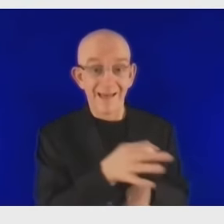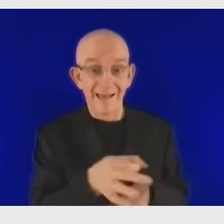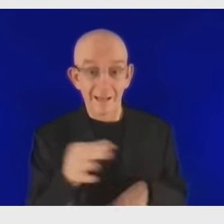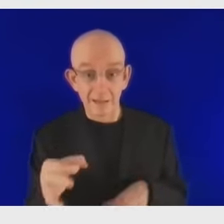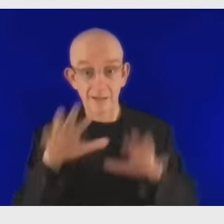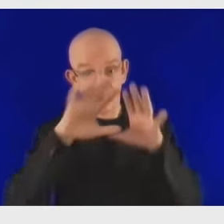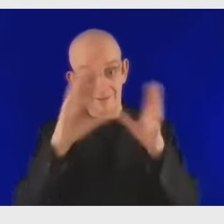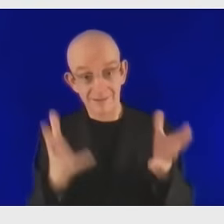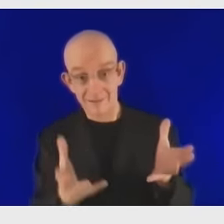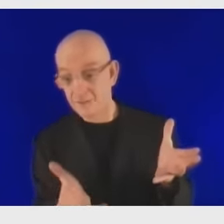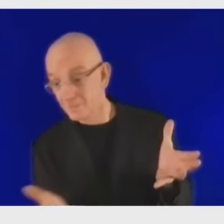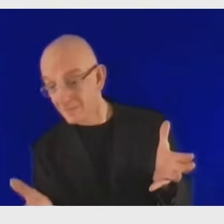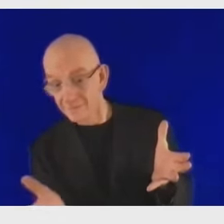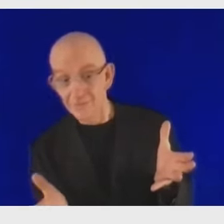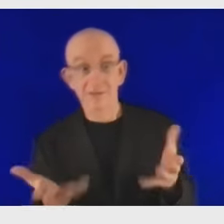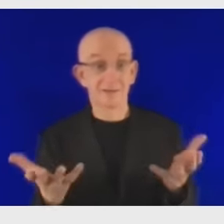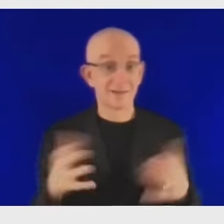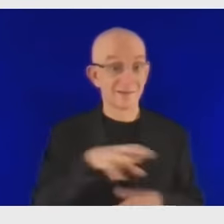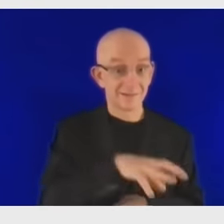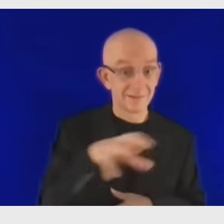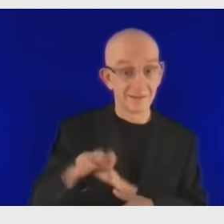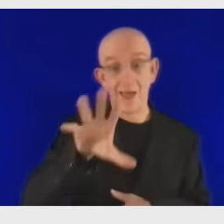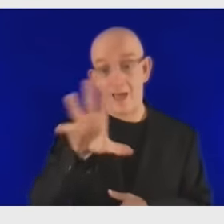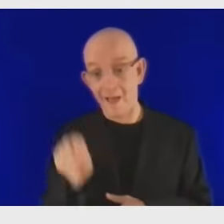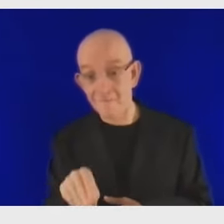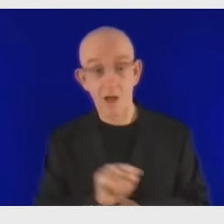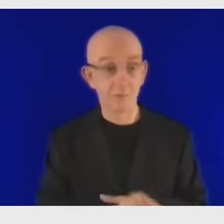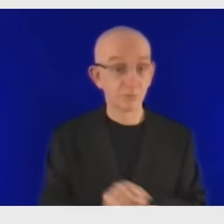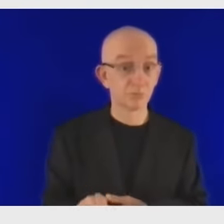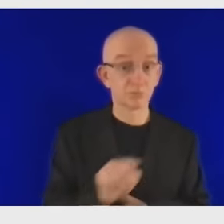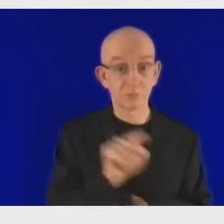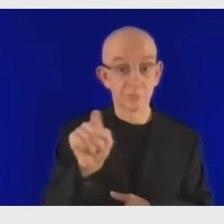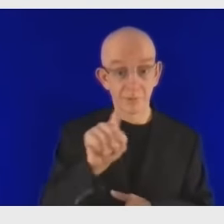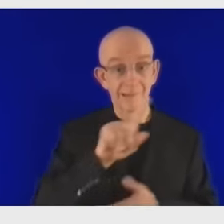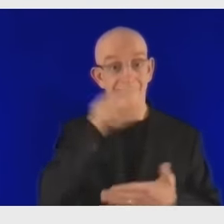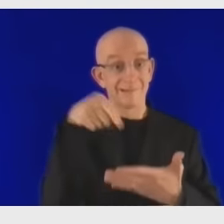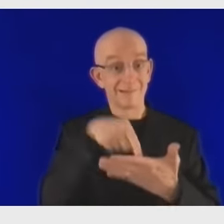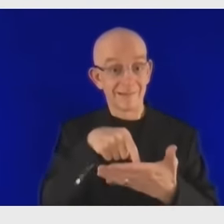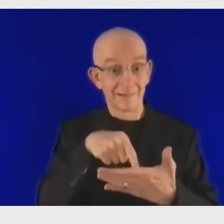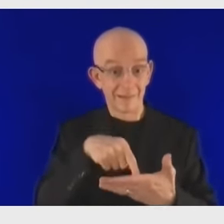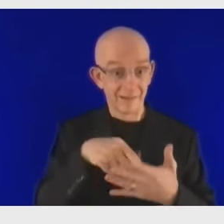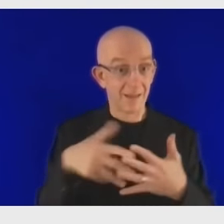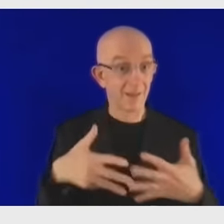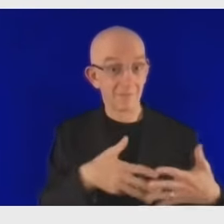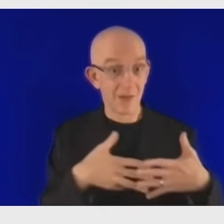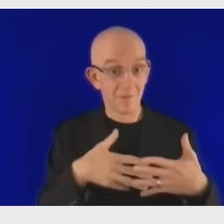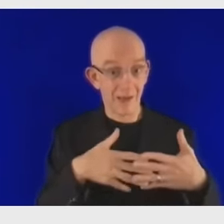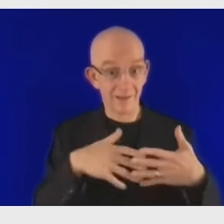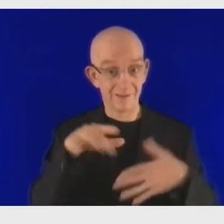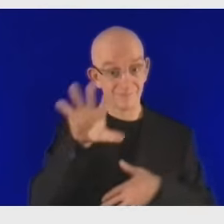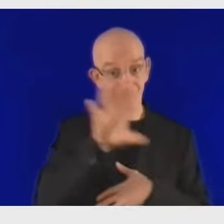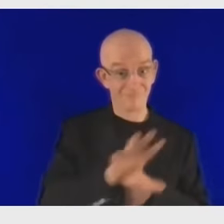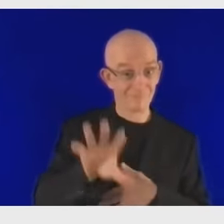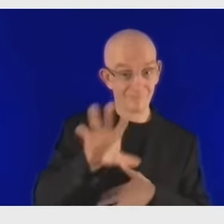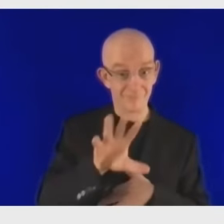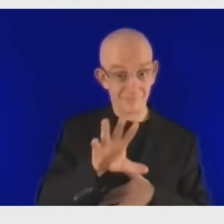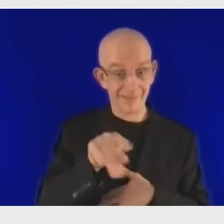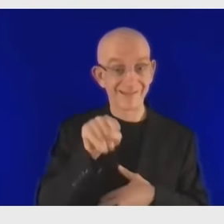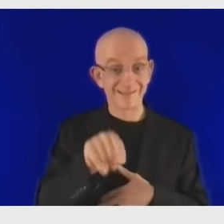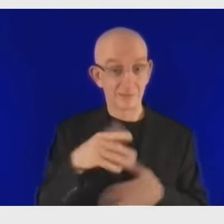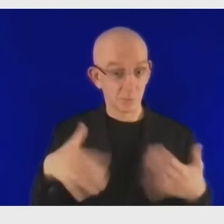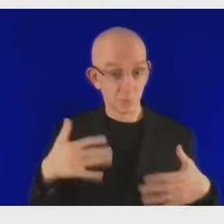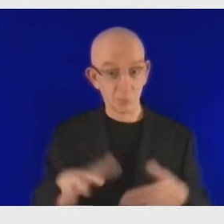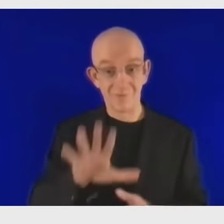5 million climate migrants in terms of 2 decades. And this is because food